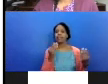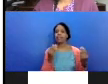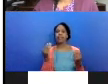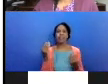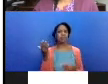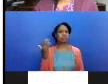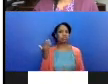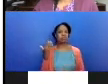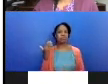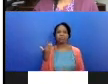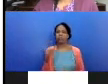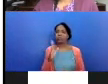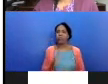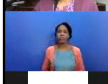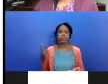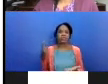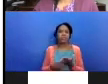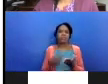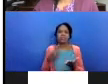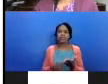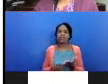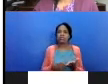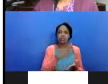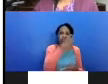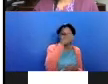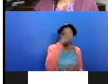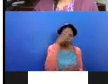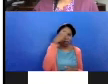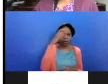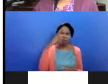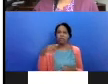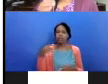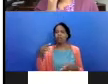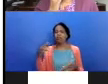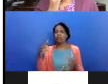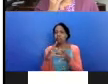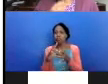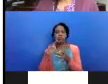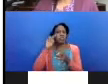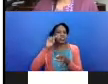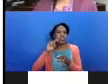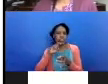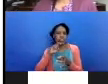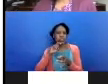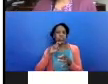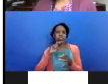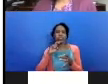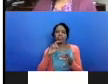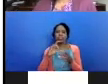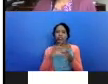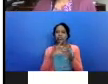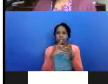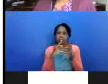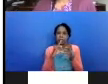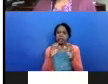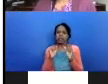between trauma and gender that's actually leading to violence in these many people to violence